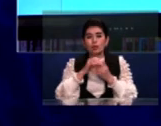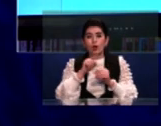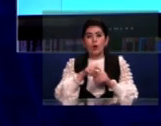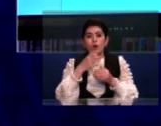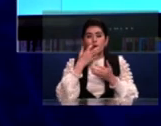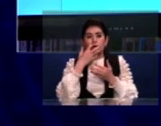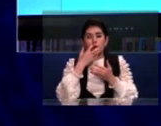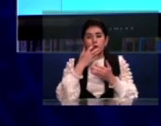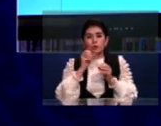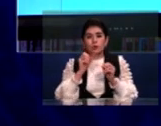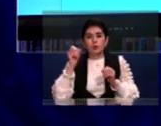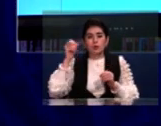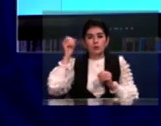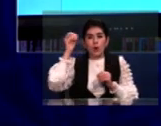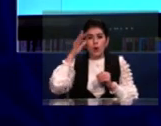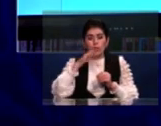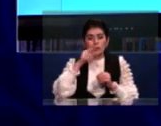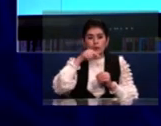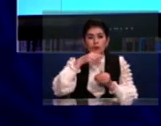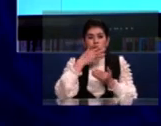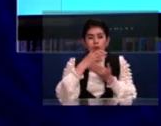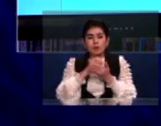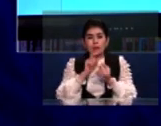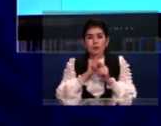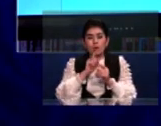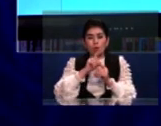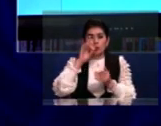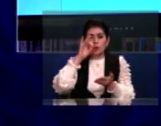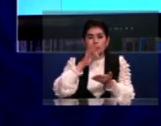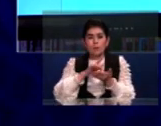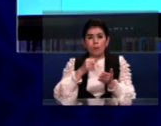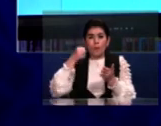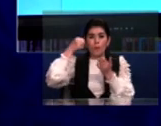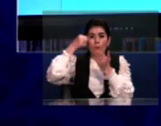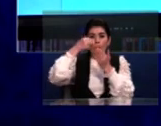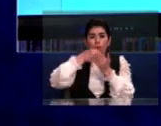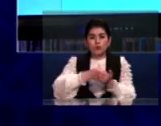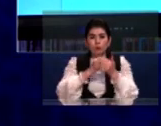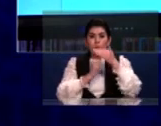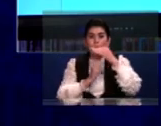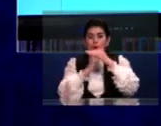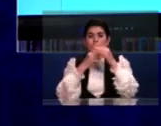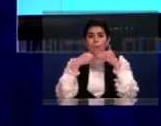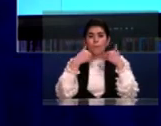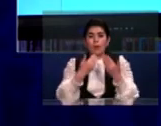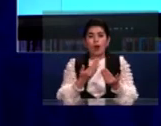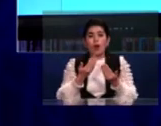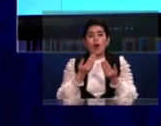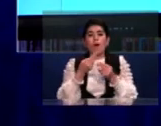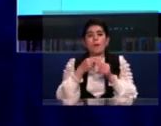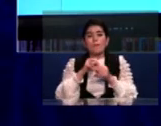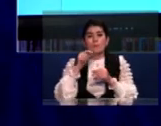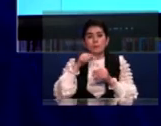yorug'lik har bir sirtga tushayotgan sirtiga ma'lum bir miqdorda bosim beradi. Bu bosim